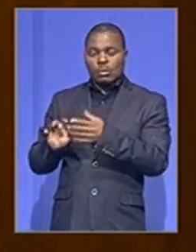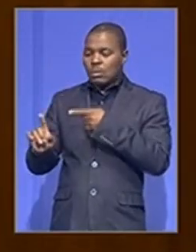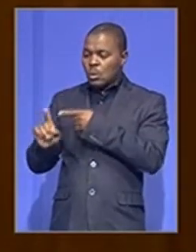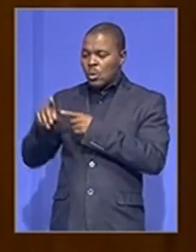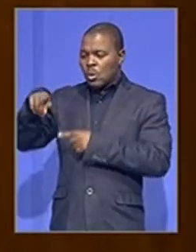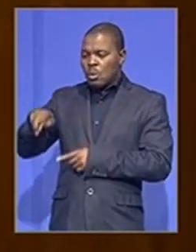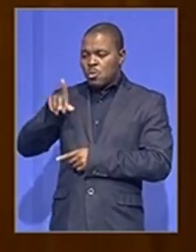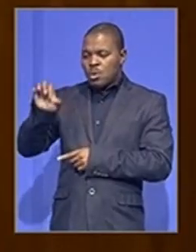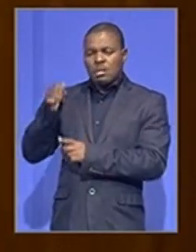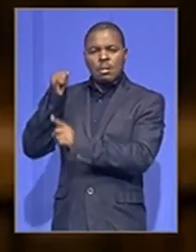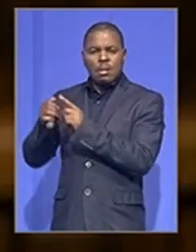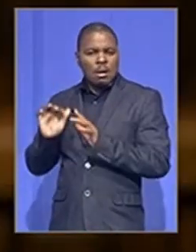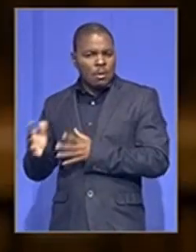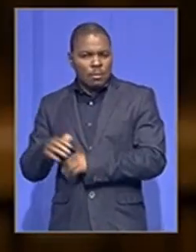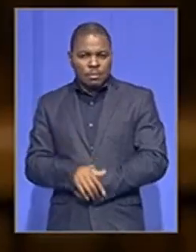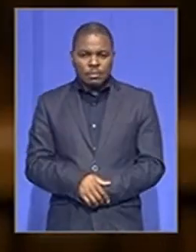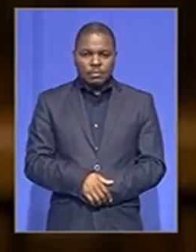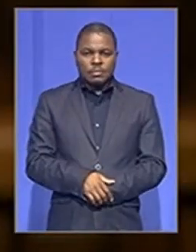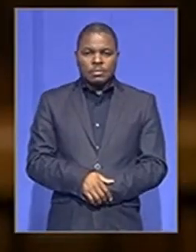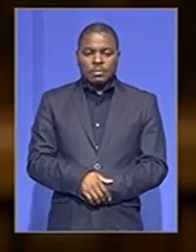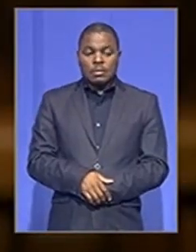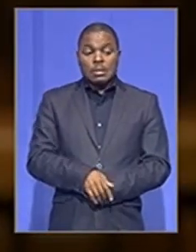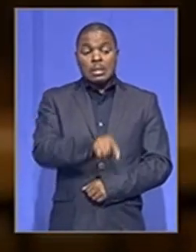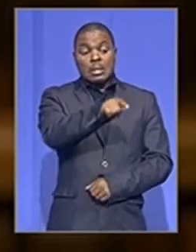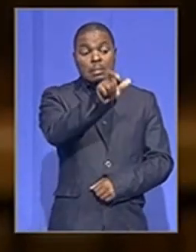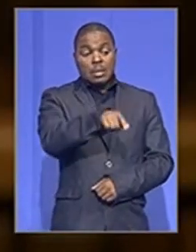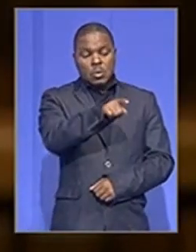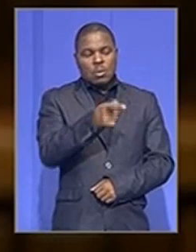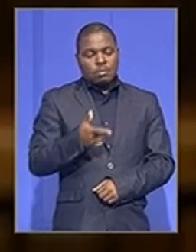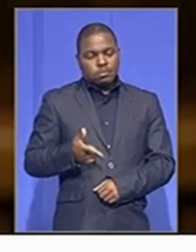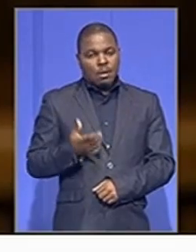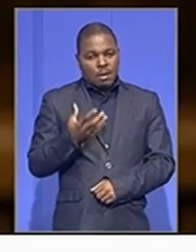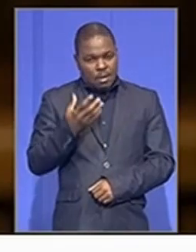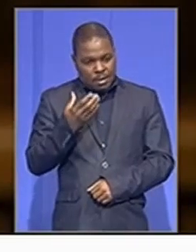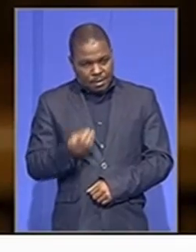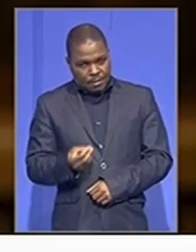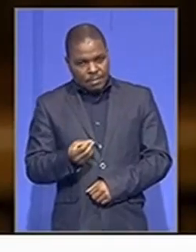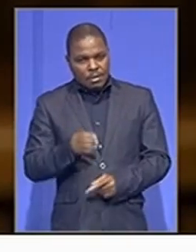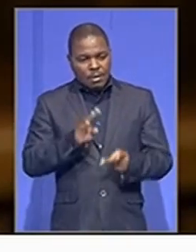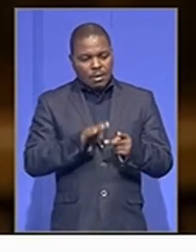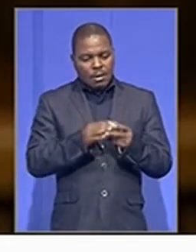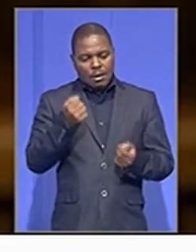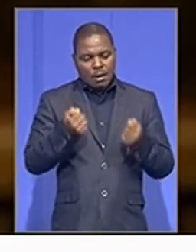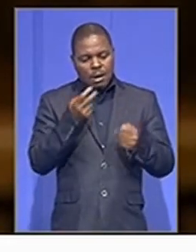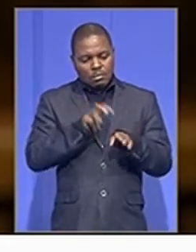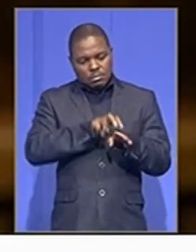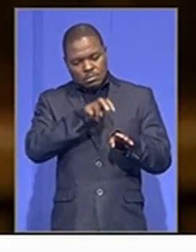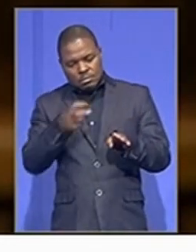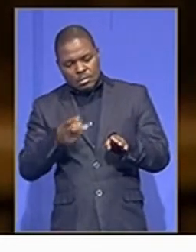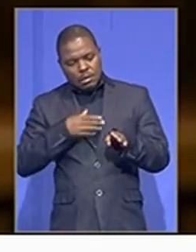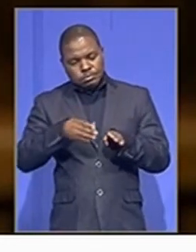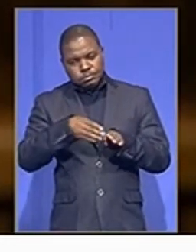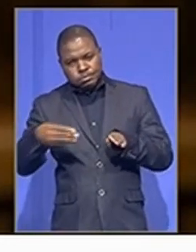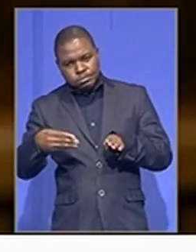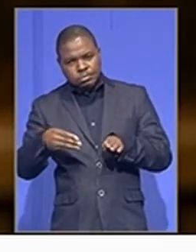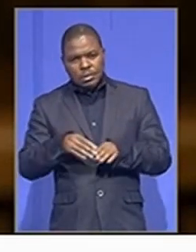polao ya tšhegofatšo Pule. The accused had a firearm hidden in his belt. The accused got out of the jeep, opened the passenger door, grabbed